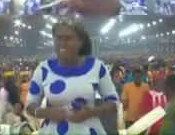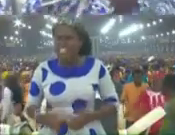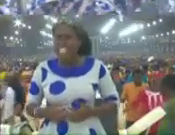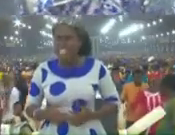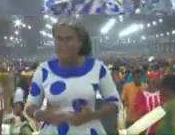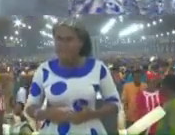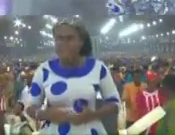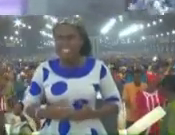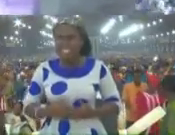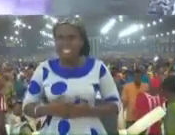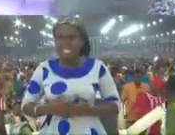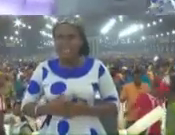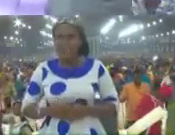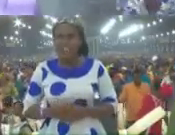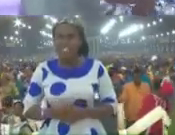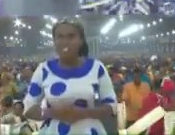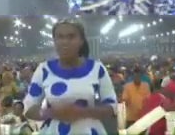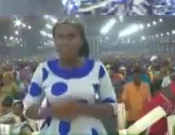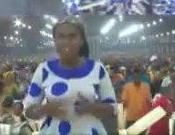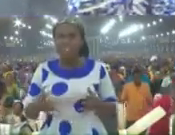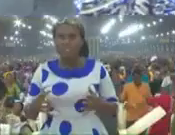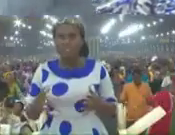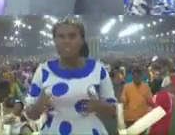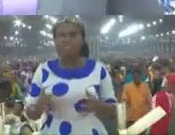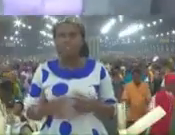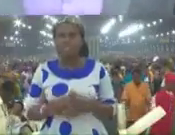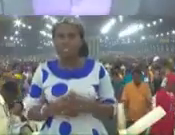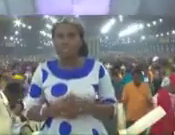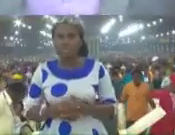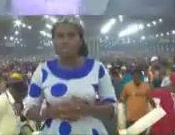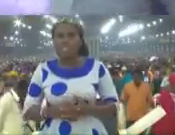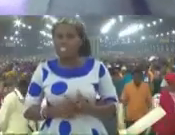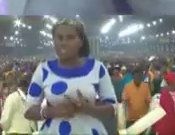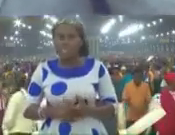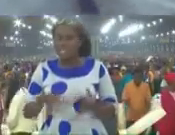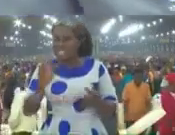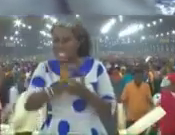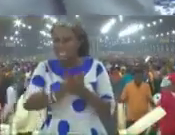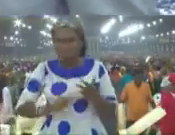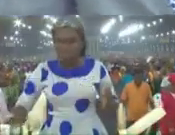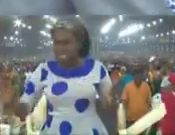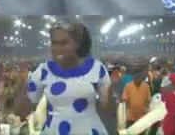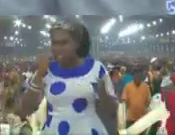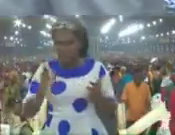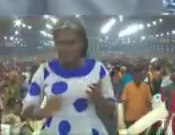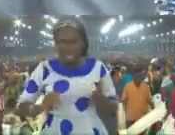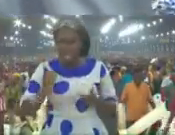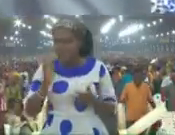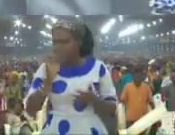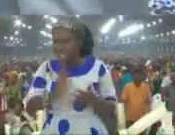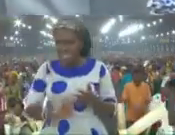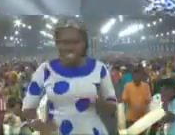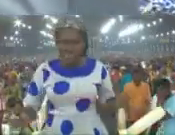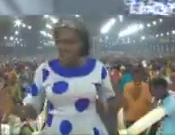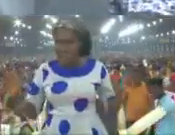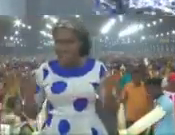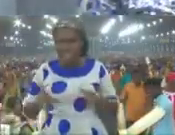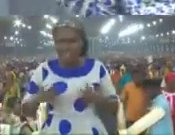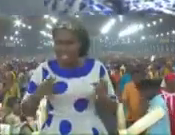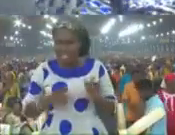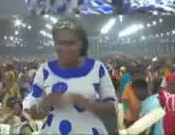Send help to me urgently. Leave the siege. Leave the siege. Leave the